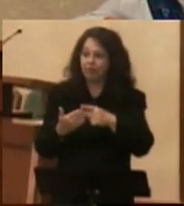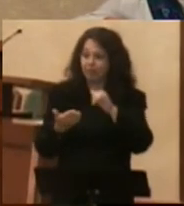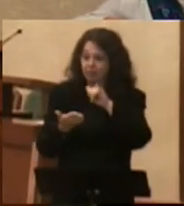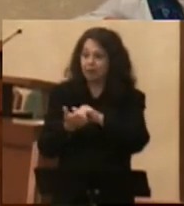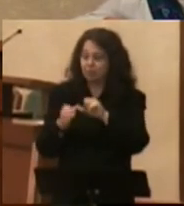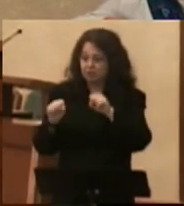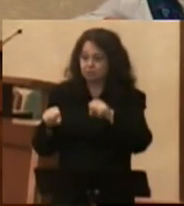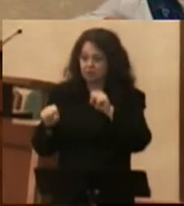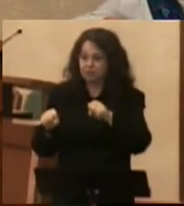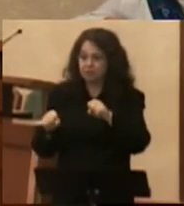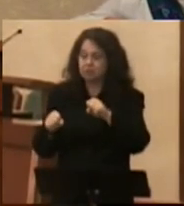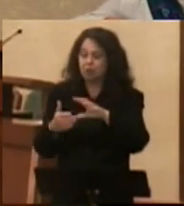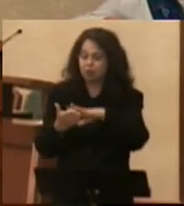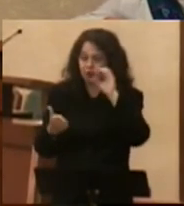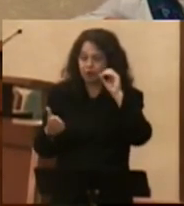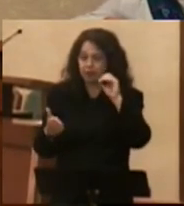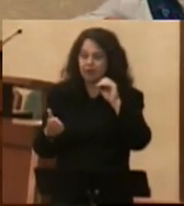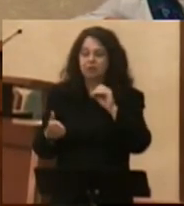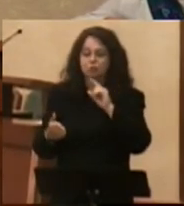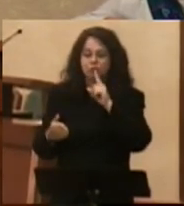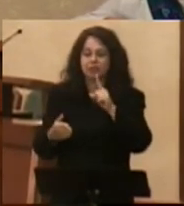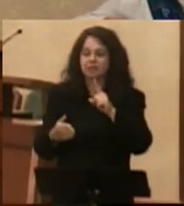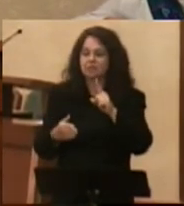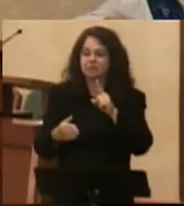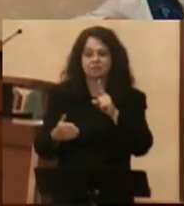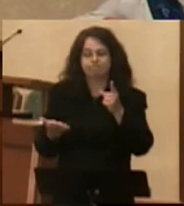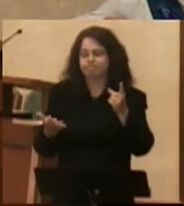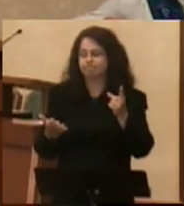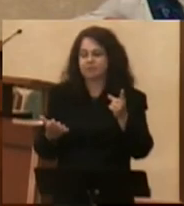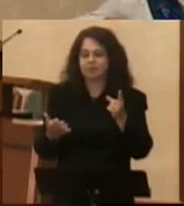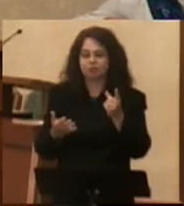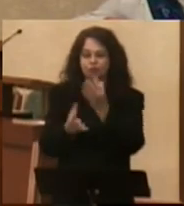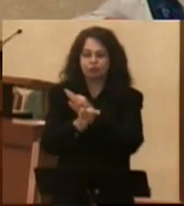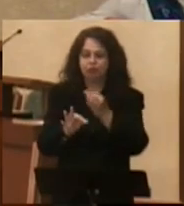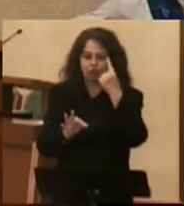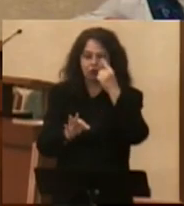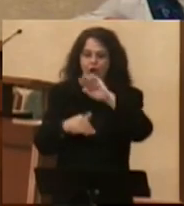and it's available to all of the church and therefore also to me.